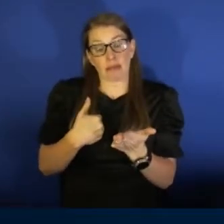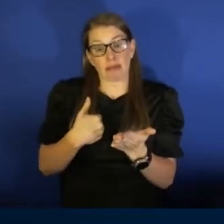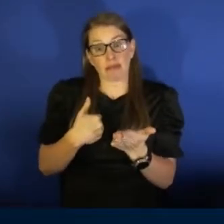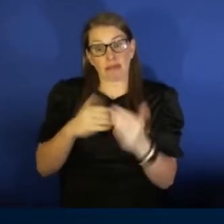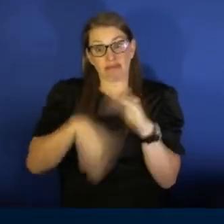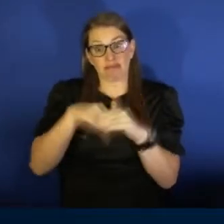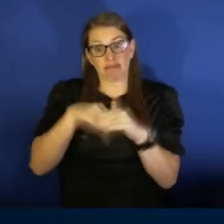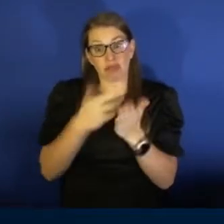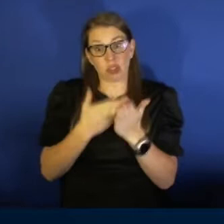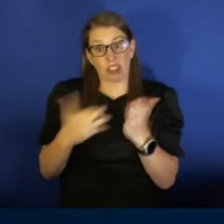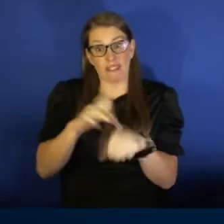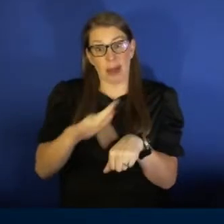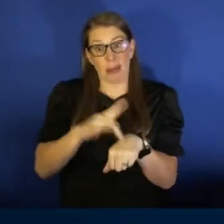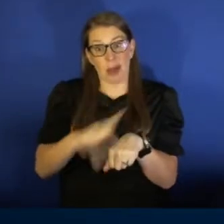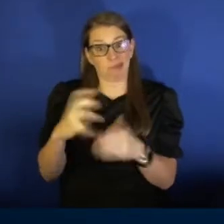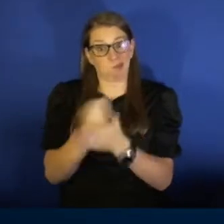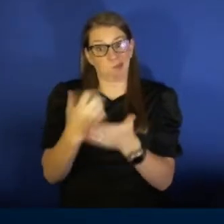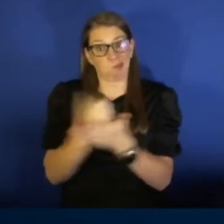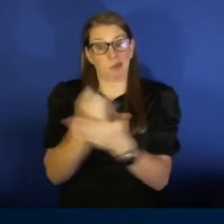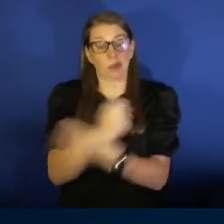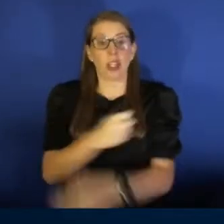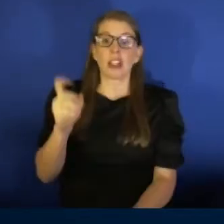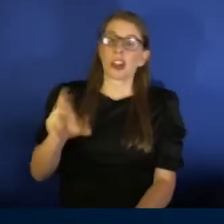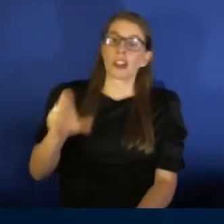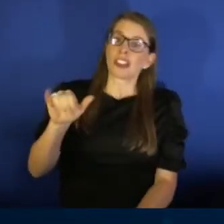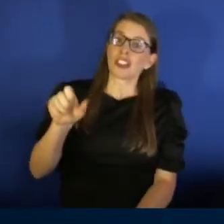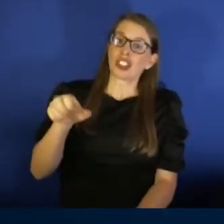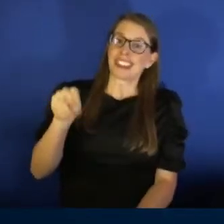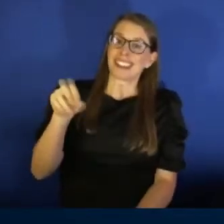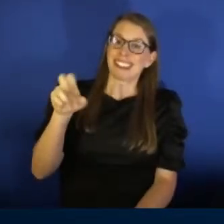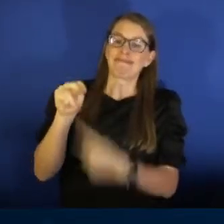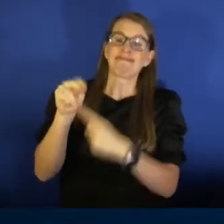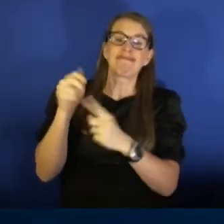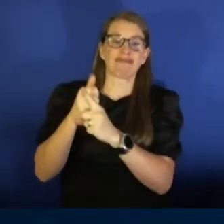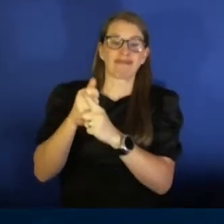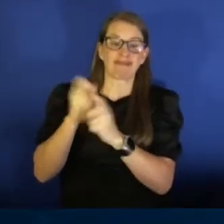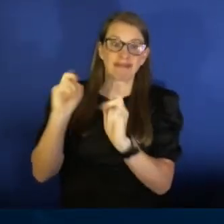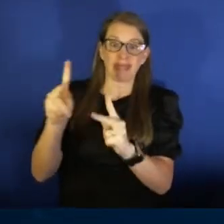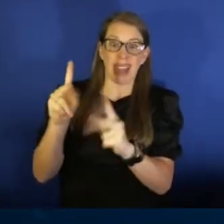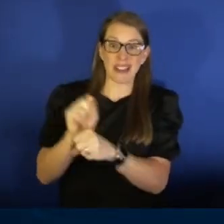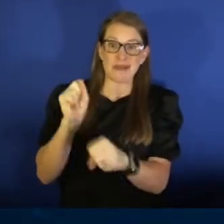Jensen, always good to see you. I will let you go, get back to work, and that crowd behind you.